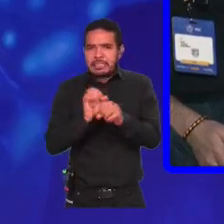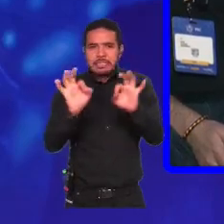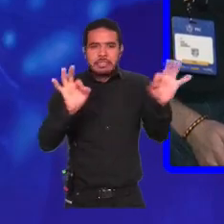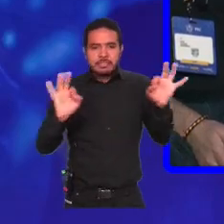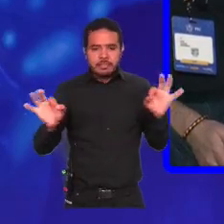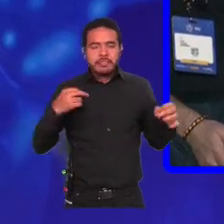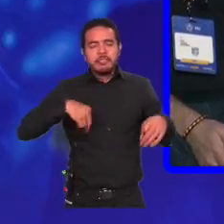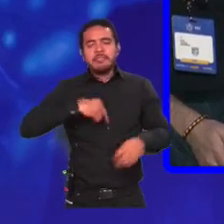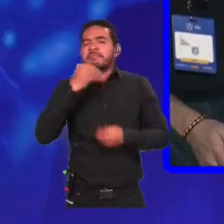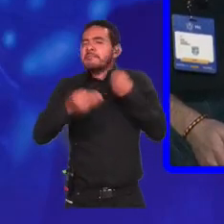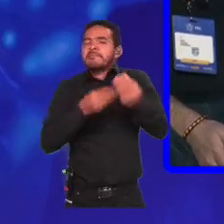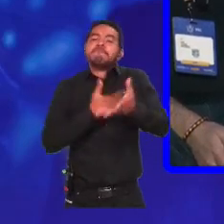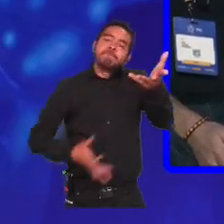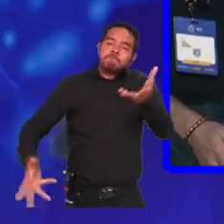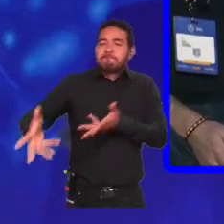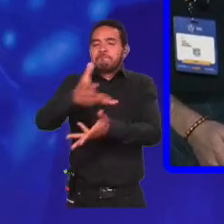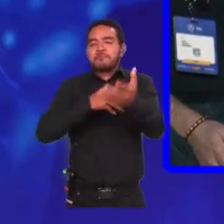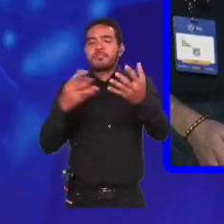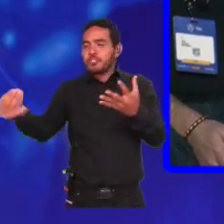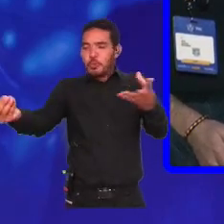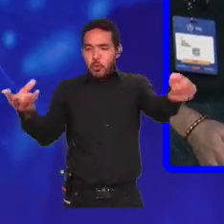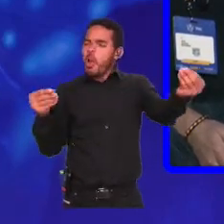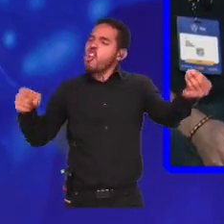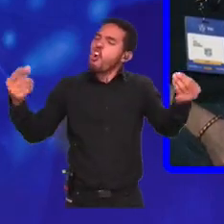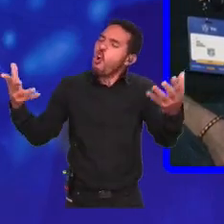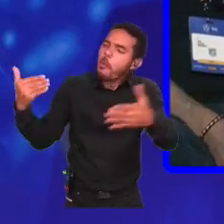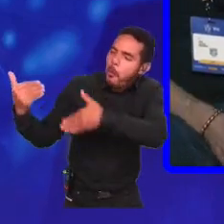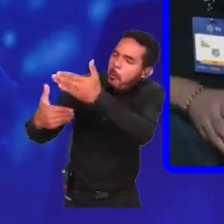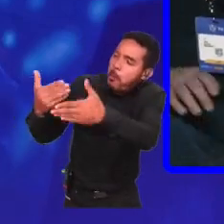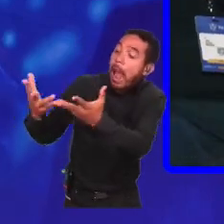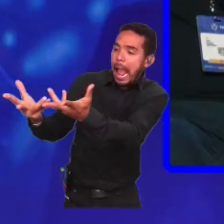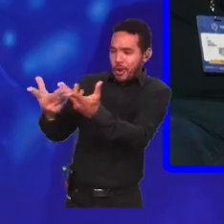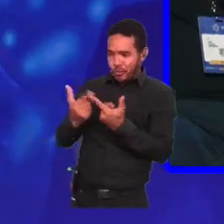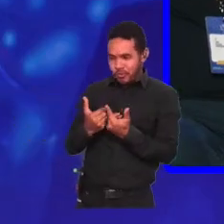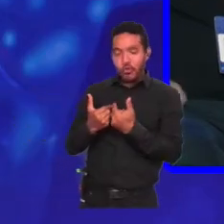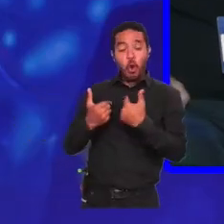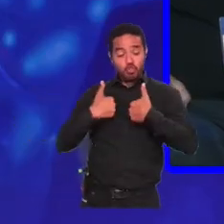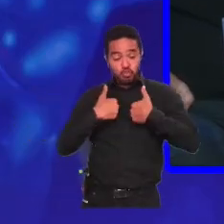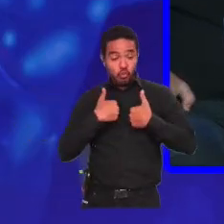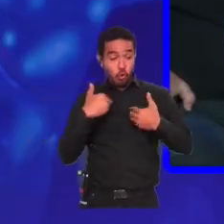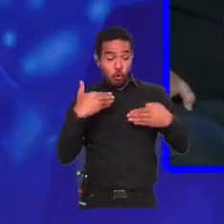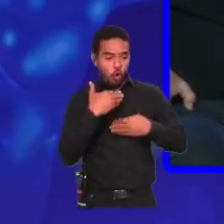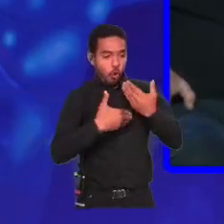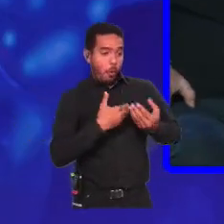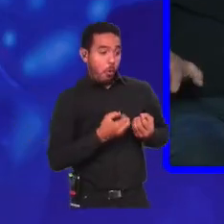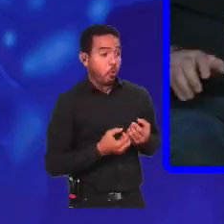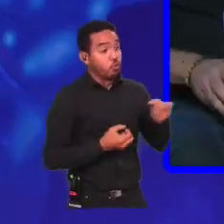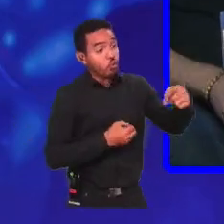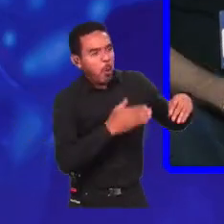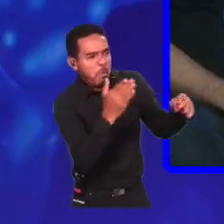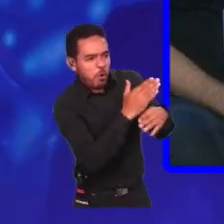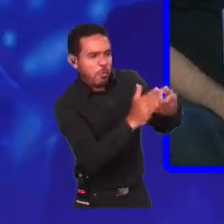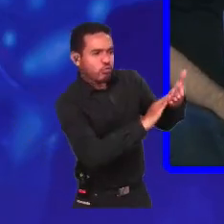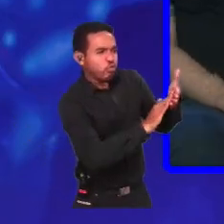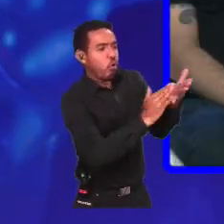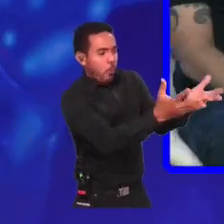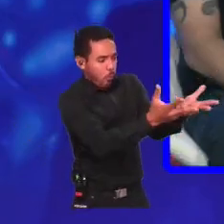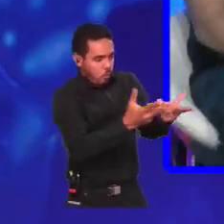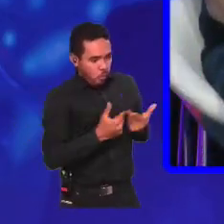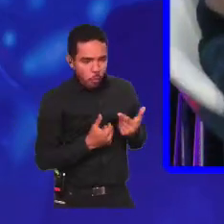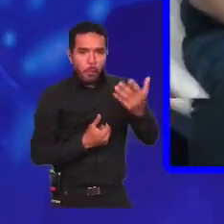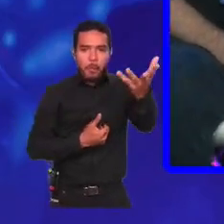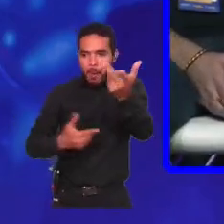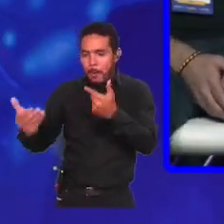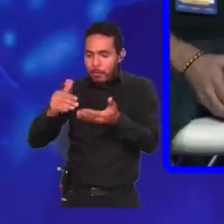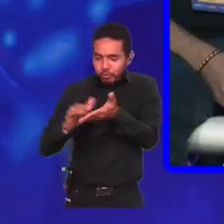Naughty Dog, how they do certain things, or Insomniac, how they approach a problem, for example, how they solved it. So all